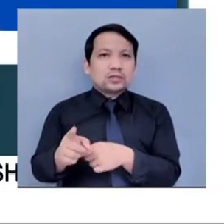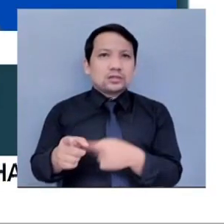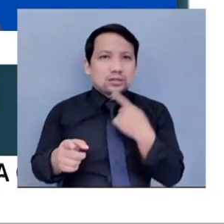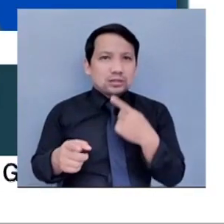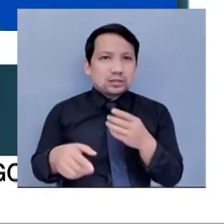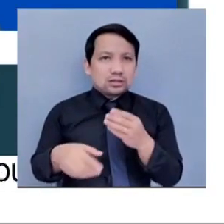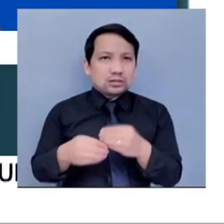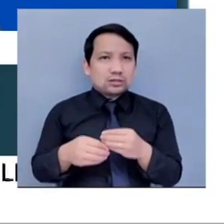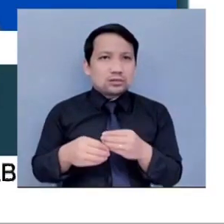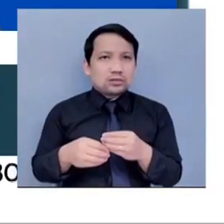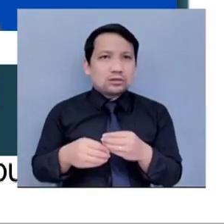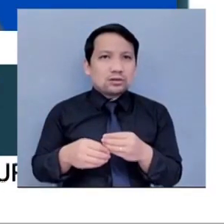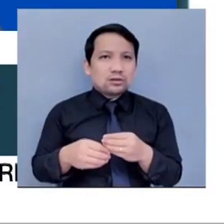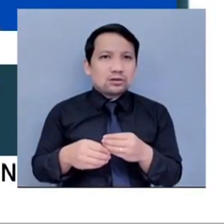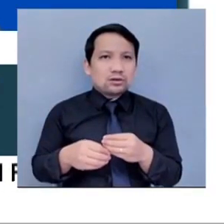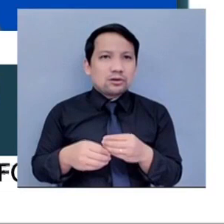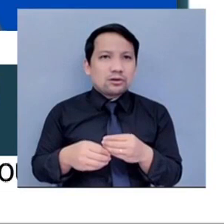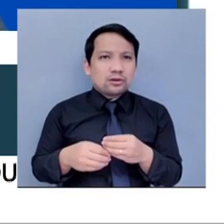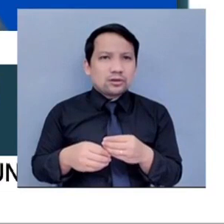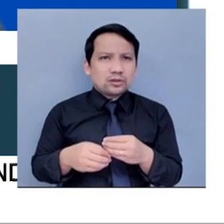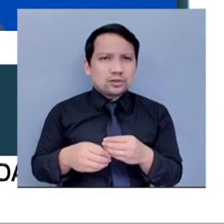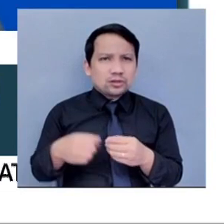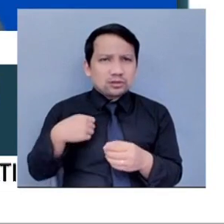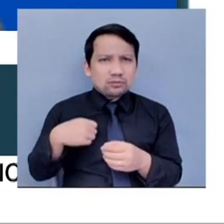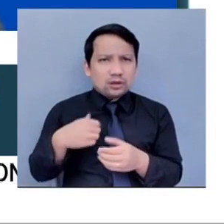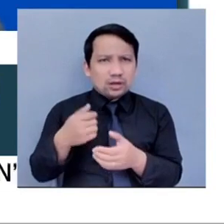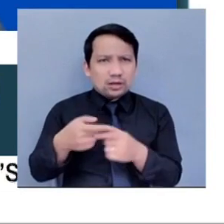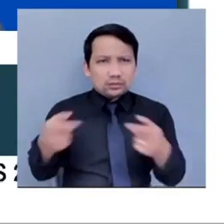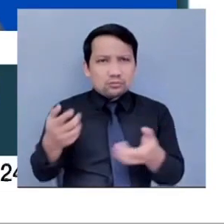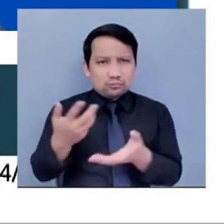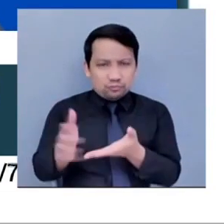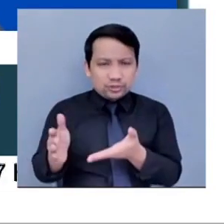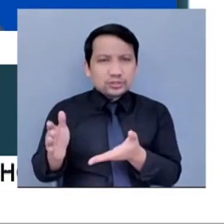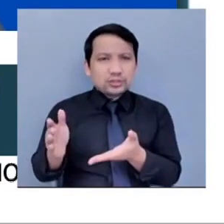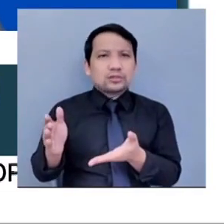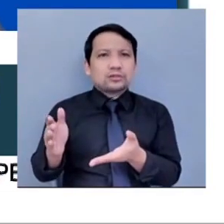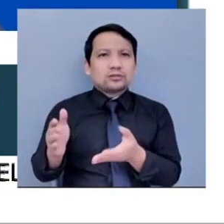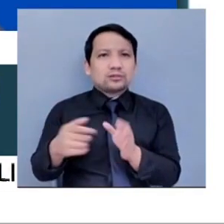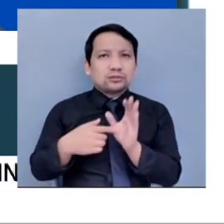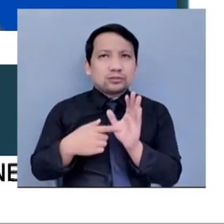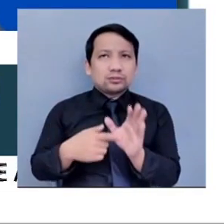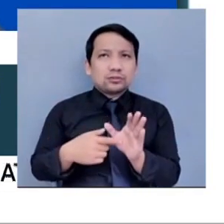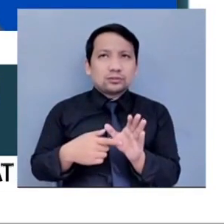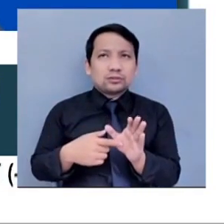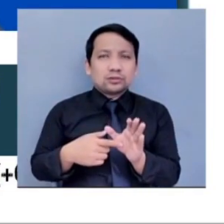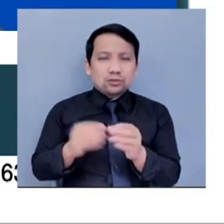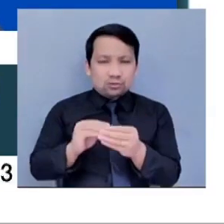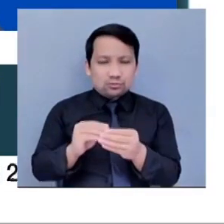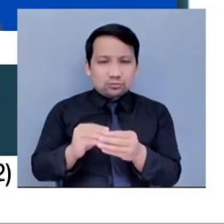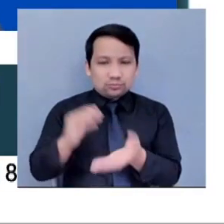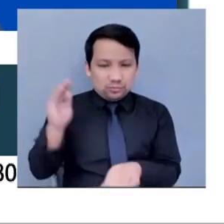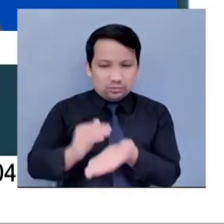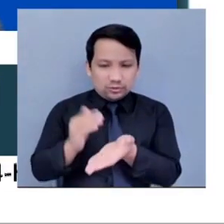anti-corruption, and anti-wastage. At the same time, prudent spending, especially